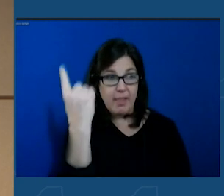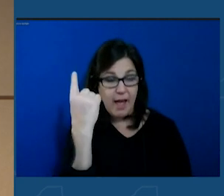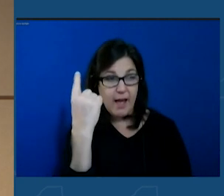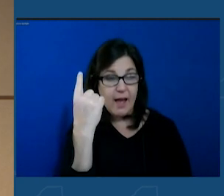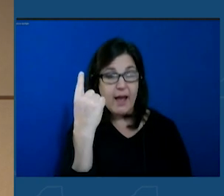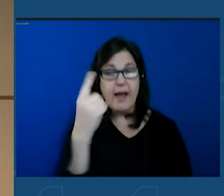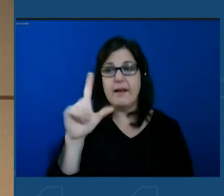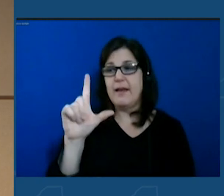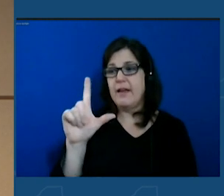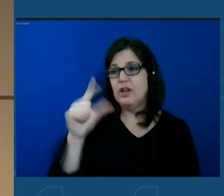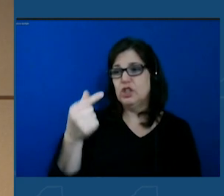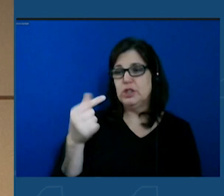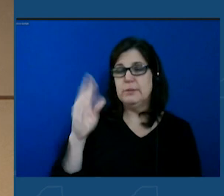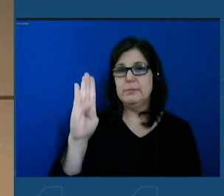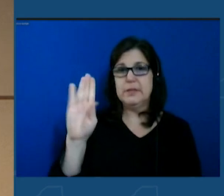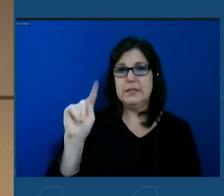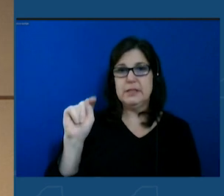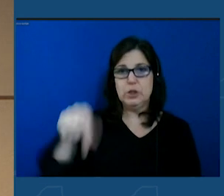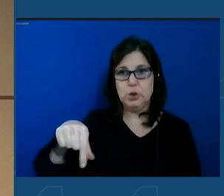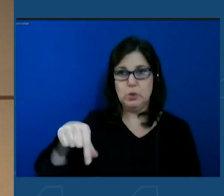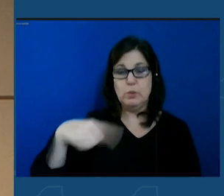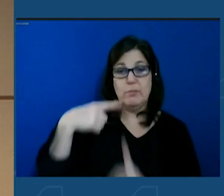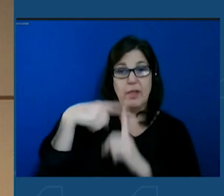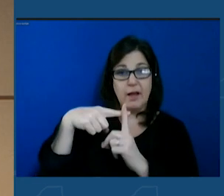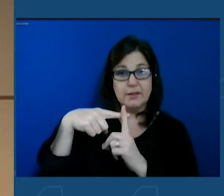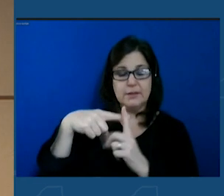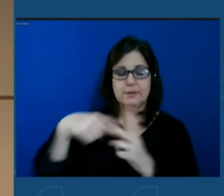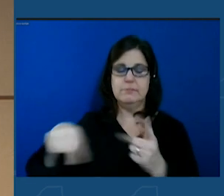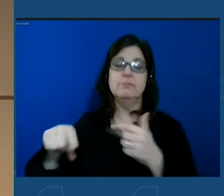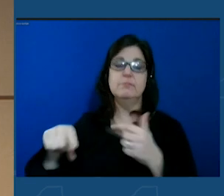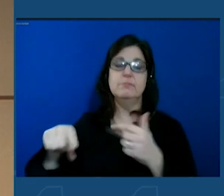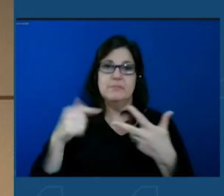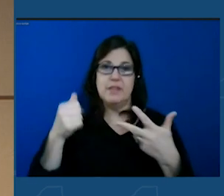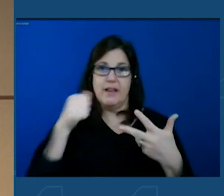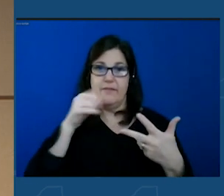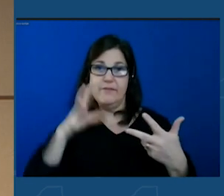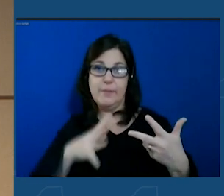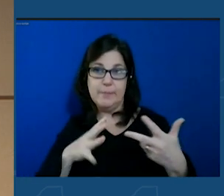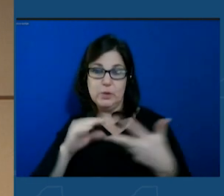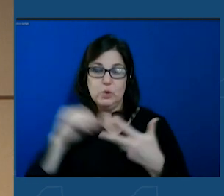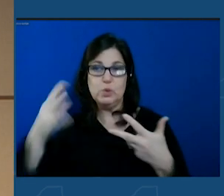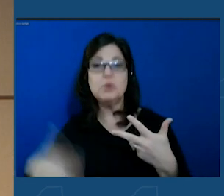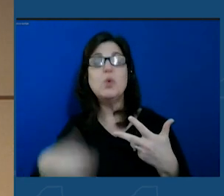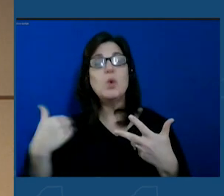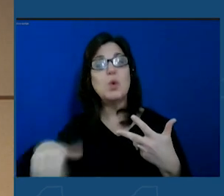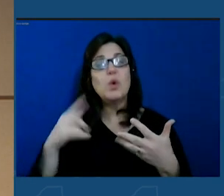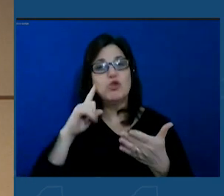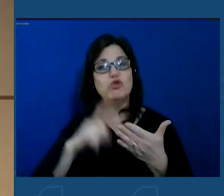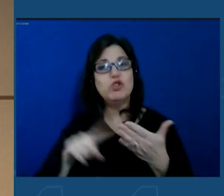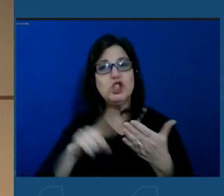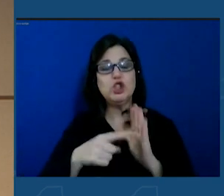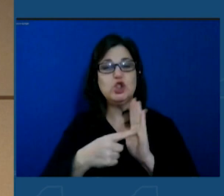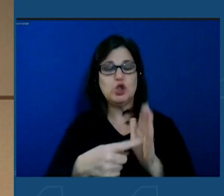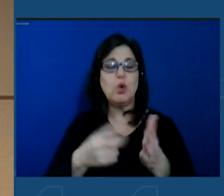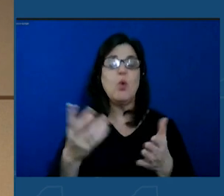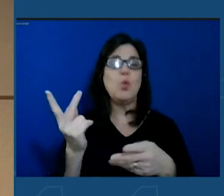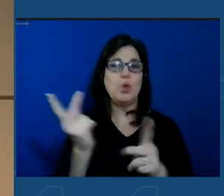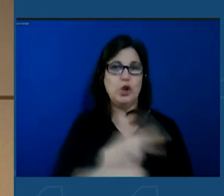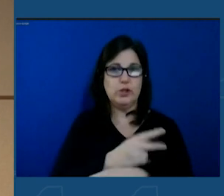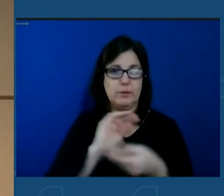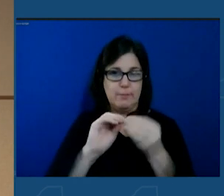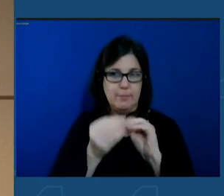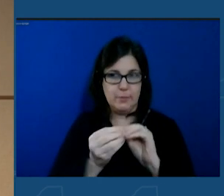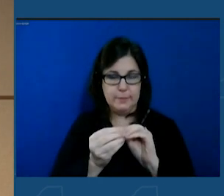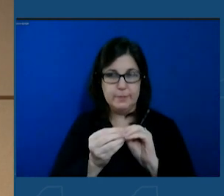LGBTQ+, and female students, the rates are worse. My research at NYU shows that the rate of suicide attempts